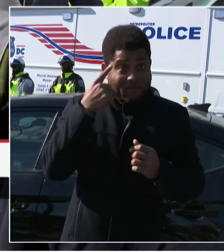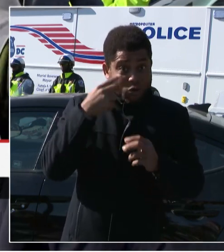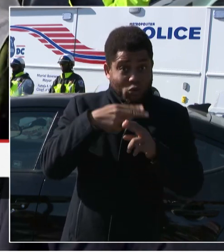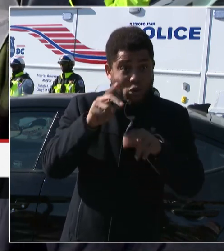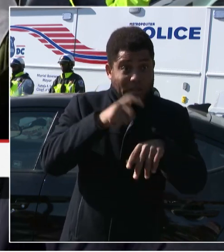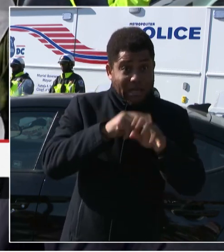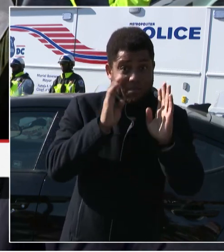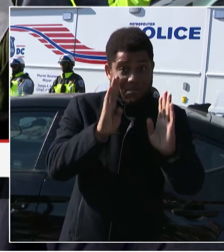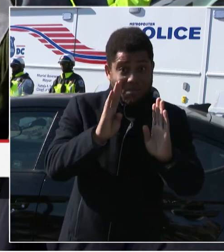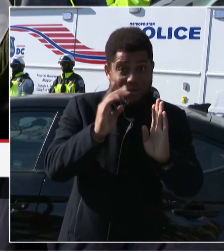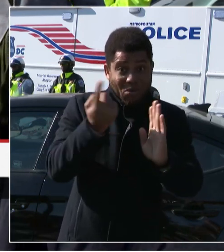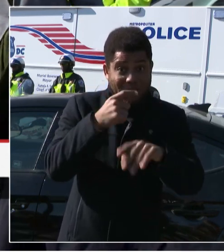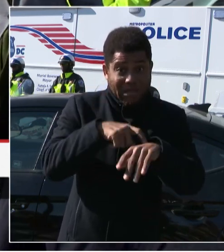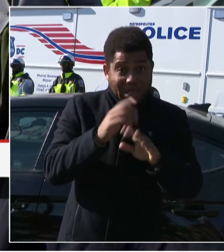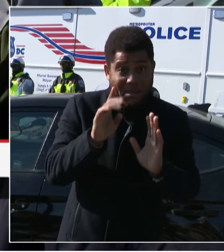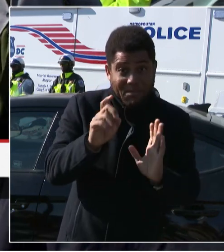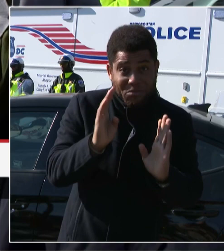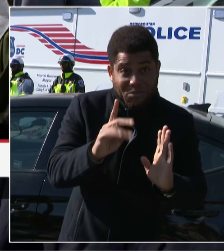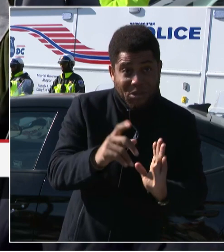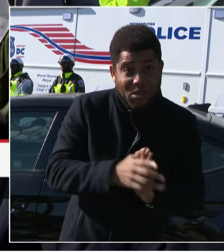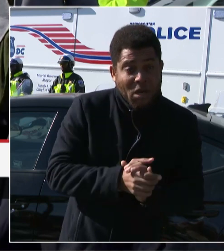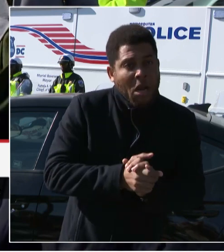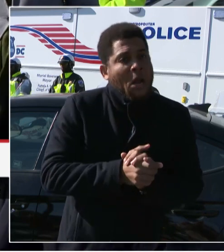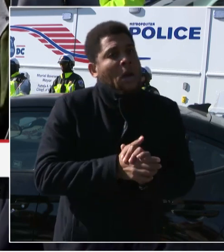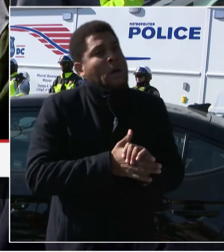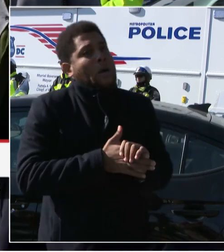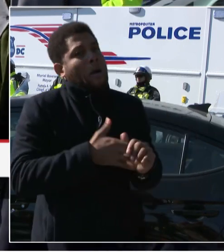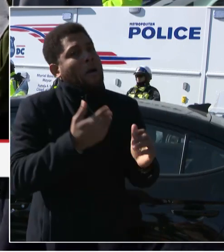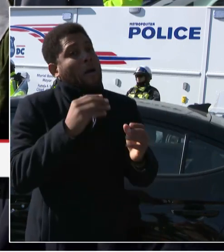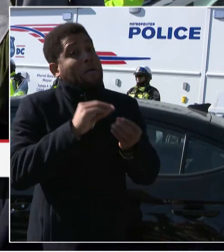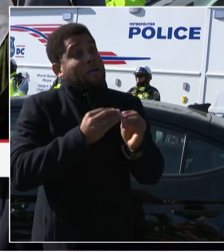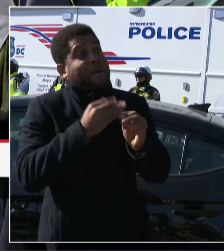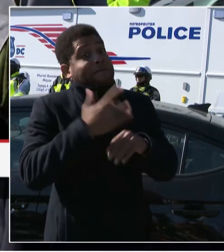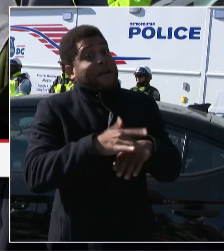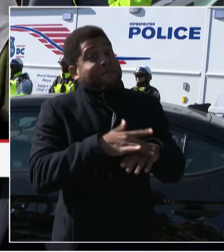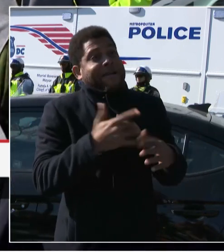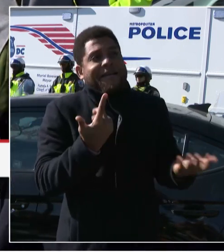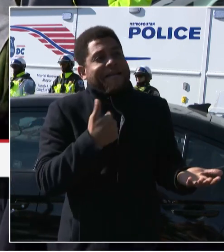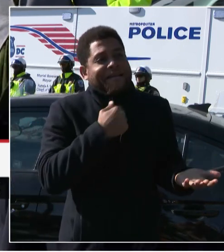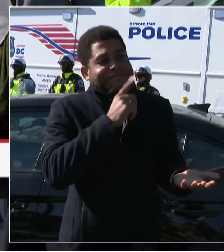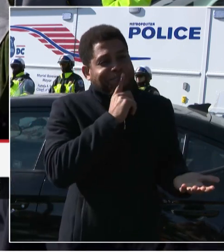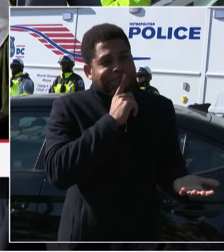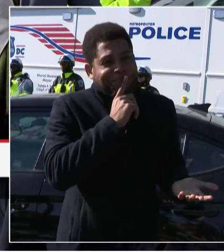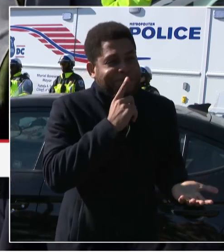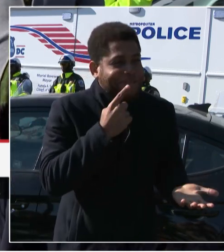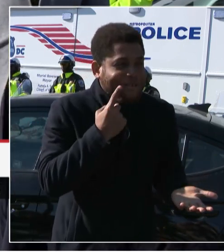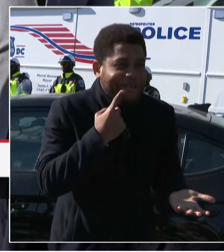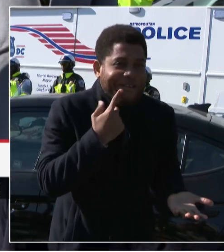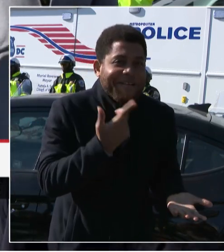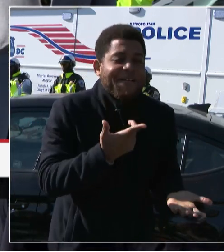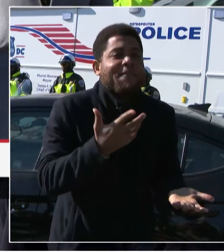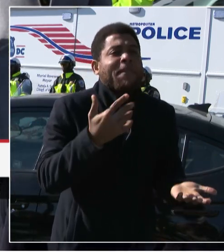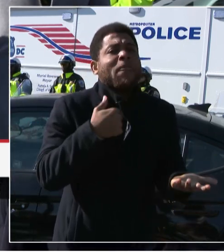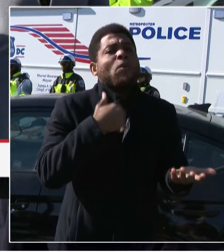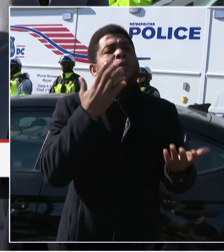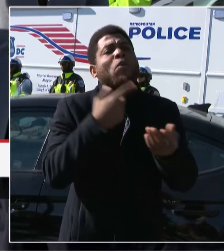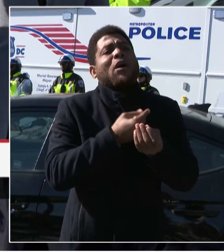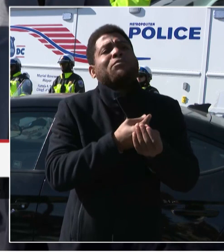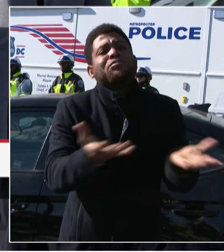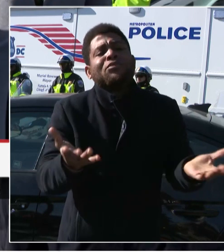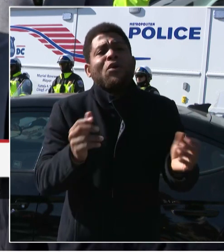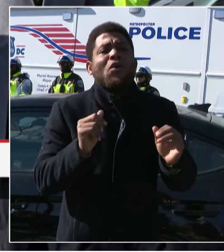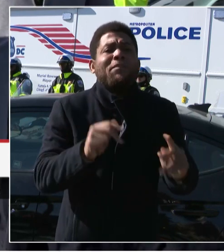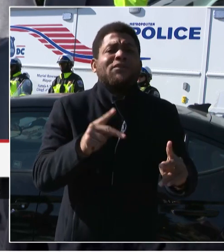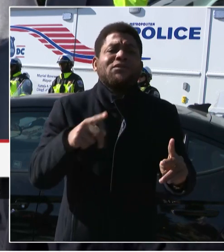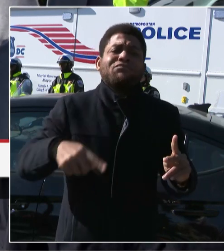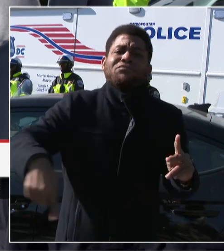Well, I won't give out the number that are available. We've offered the opportunity for those community members to